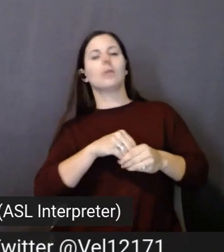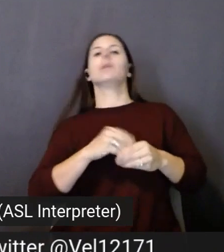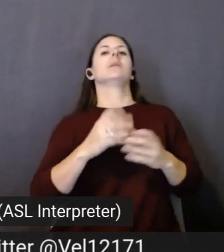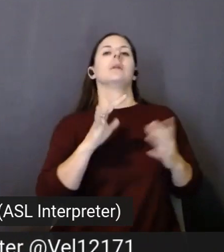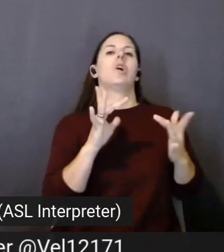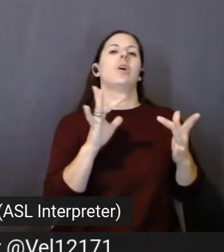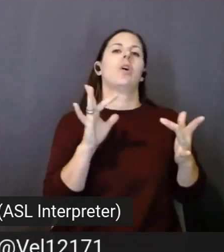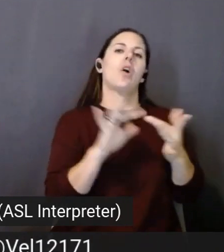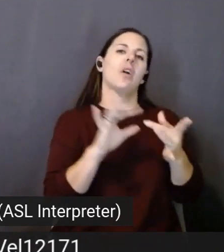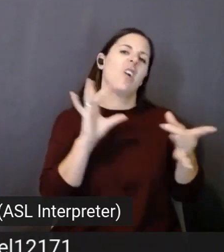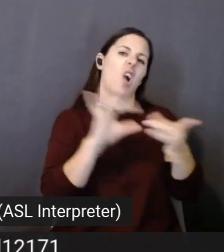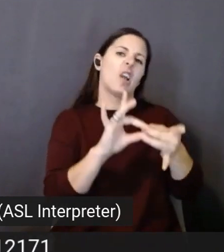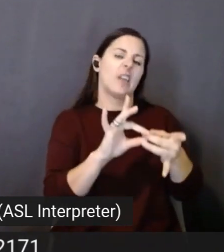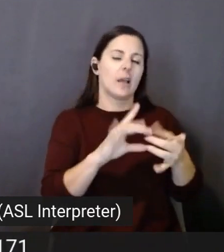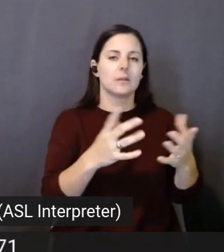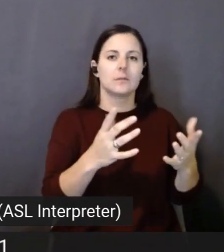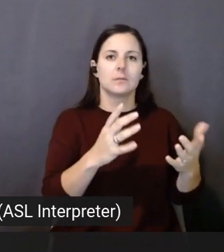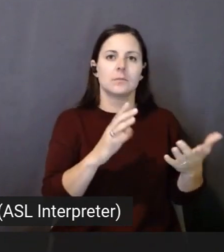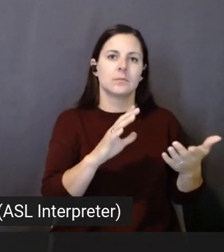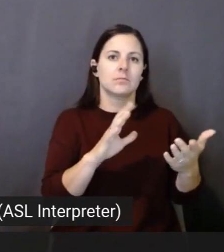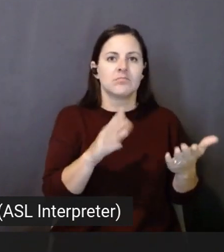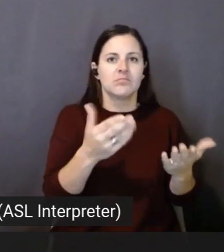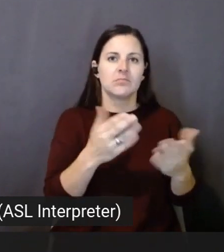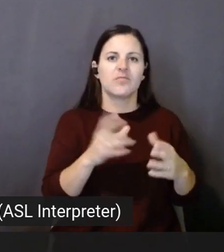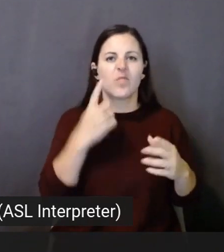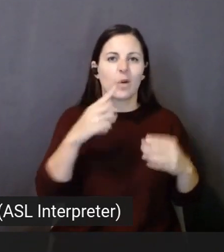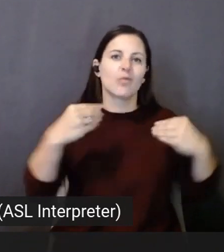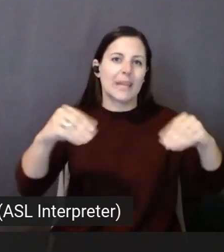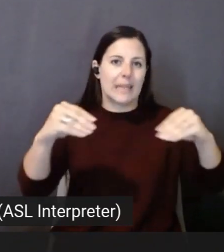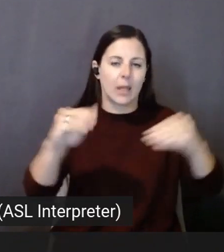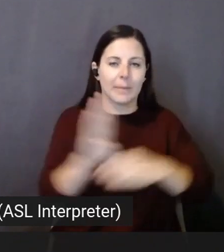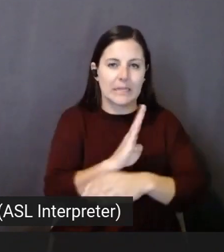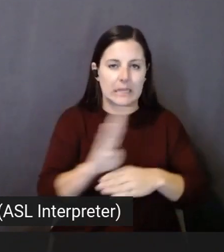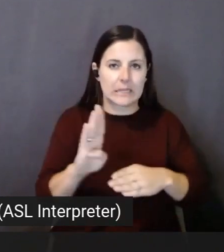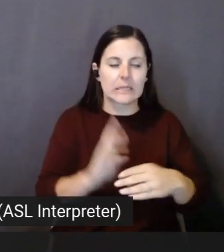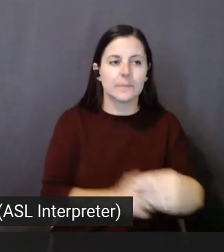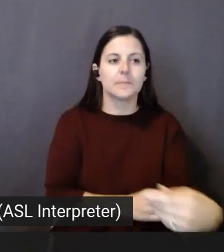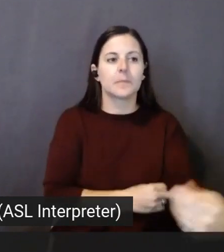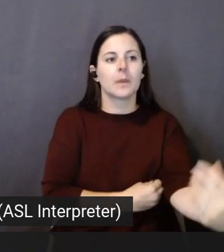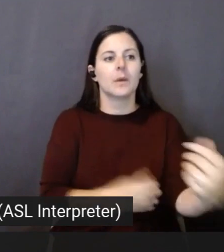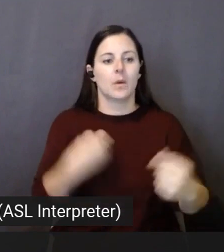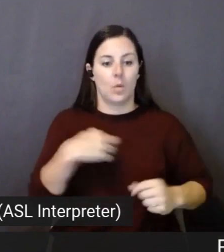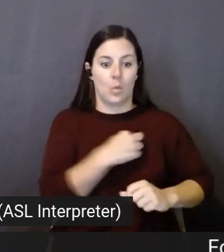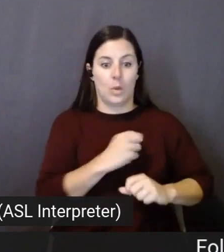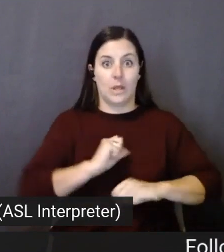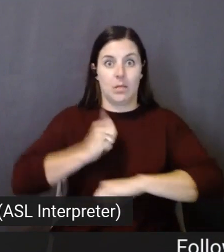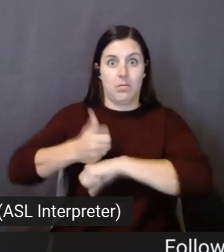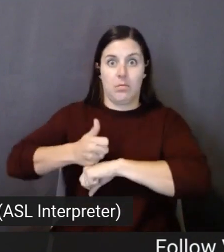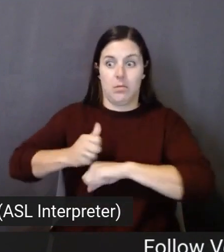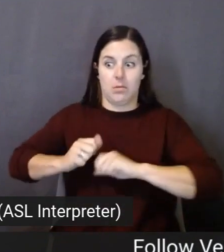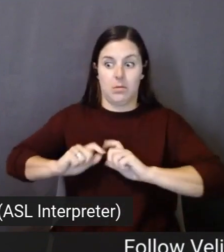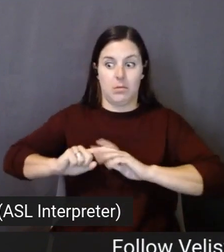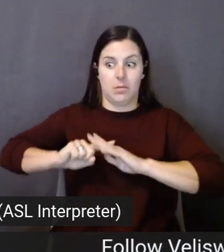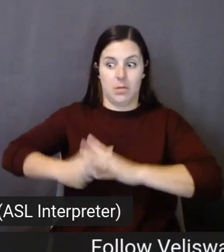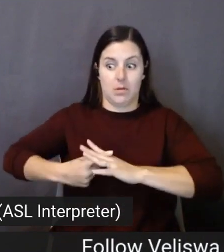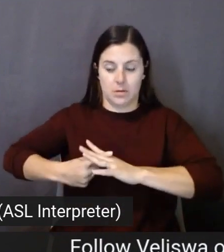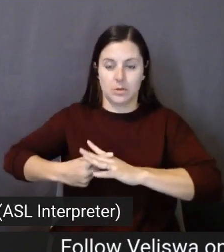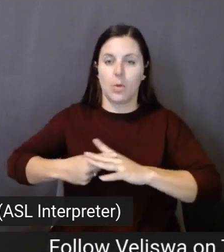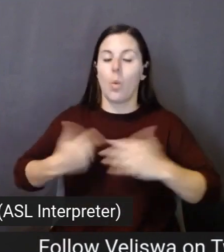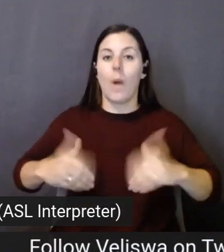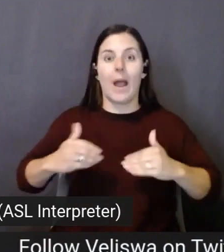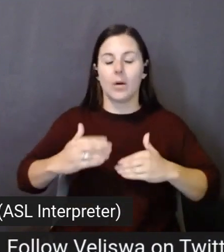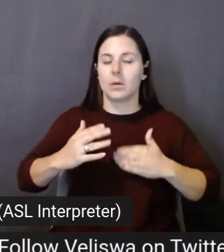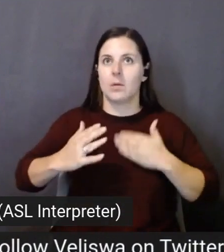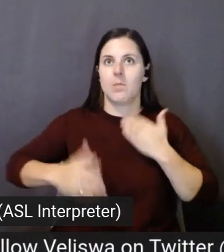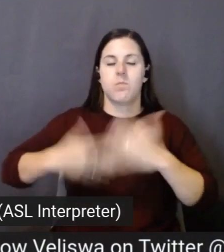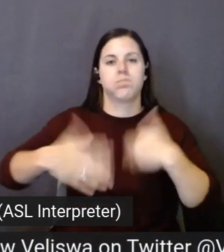which powers our retail business. We've since we launched, we've had incredible customer momentum,